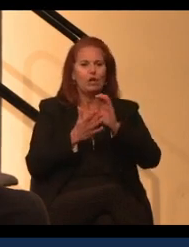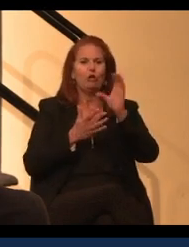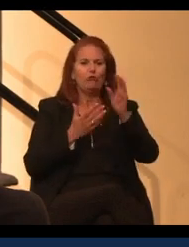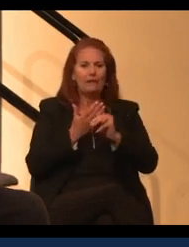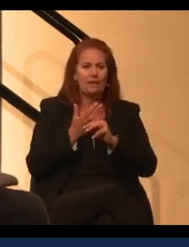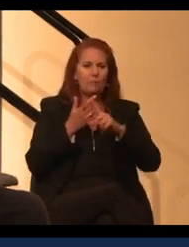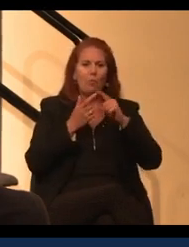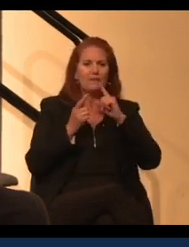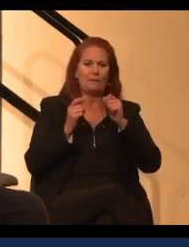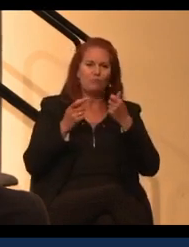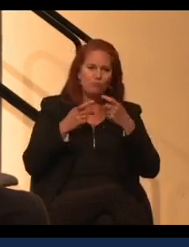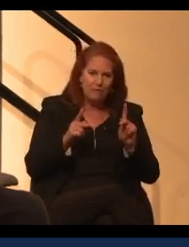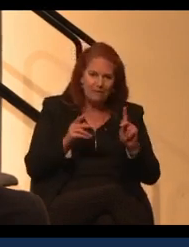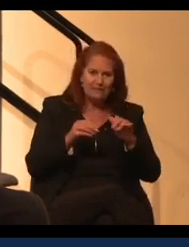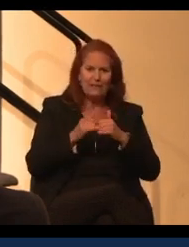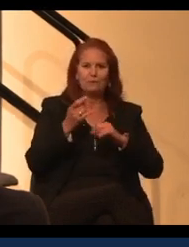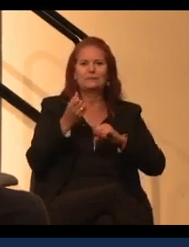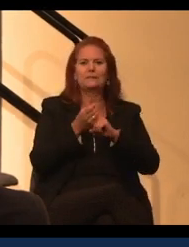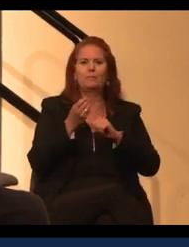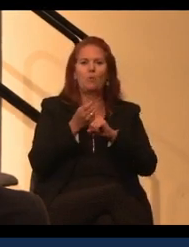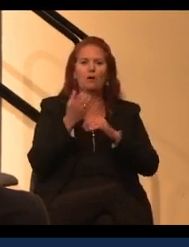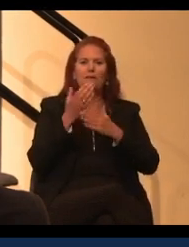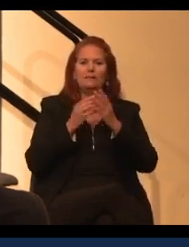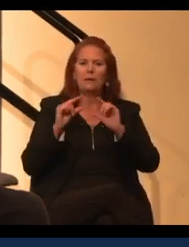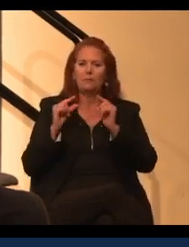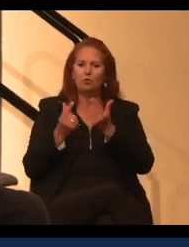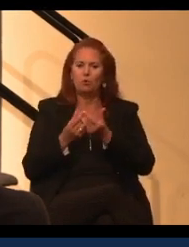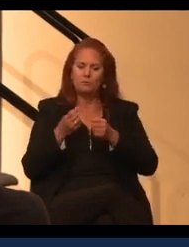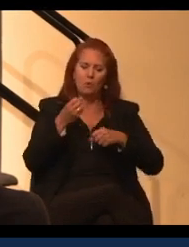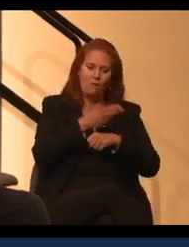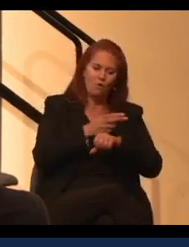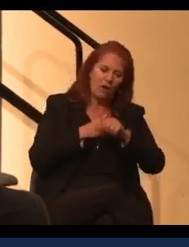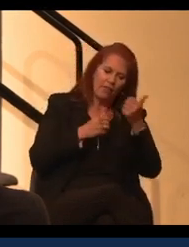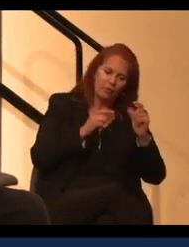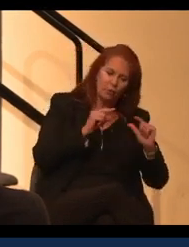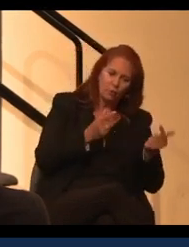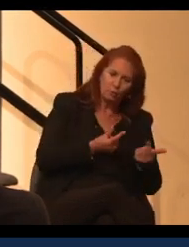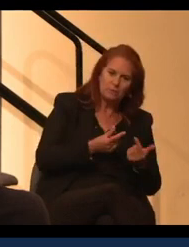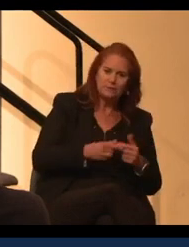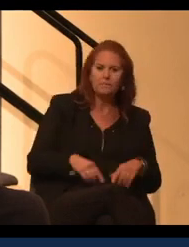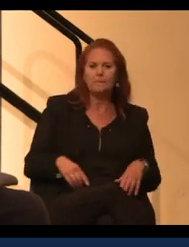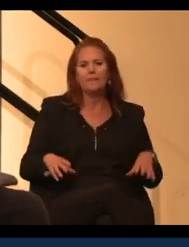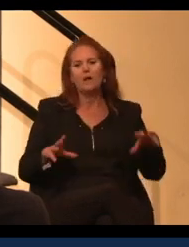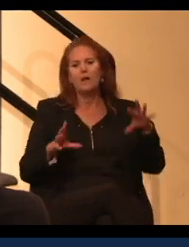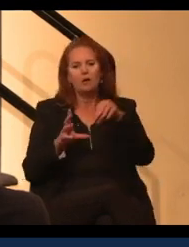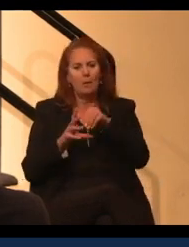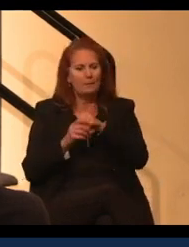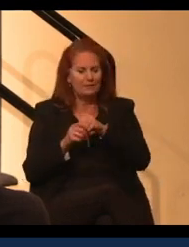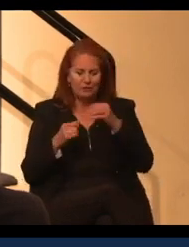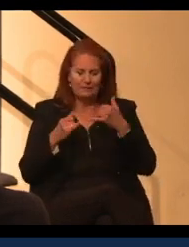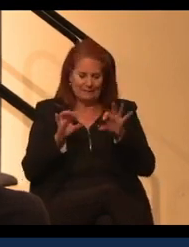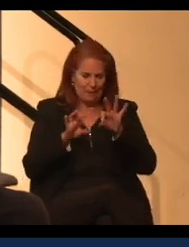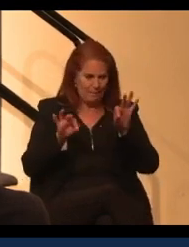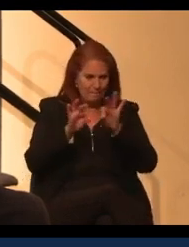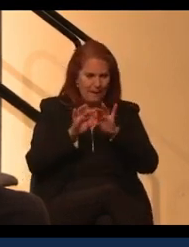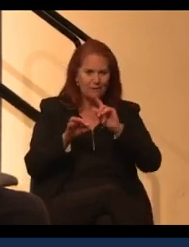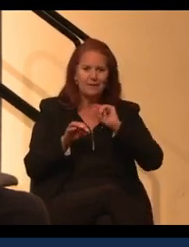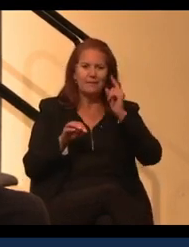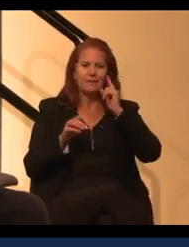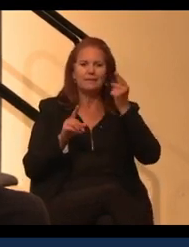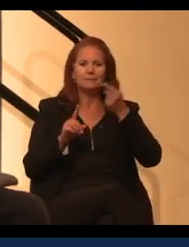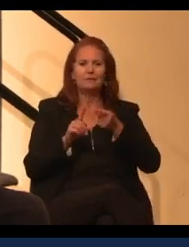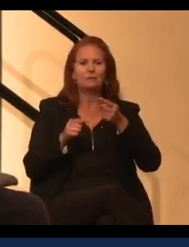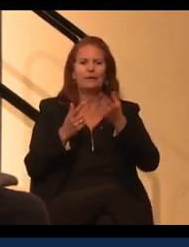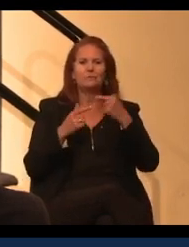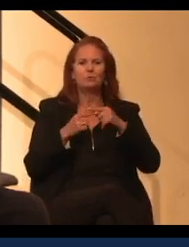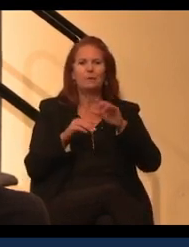is it privilege? How does it support some groups over other groups? Of course, composition still matters, and I think especially when it comes